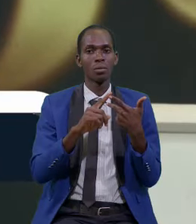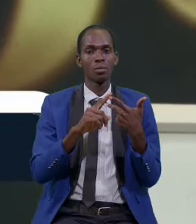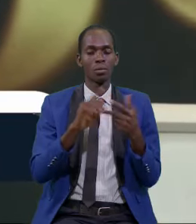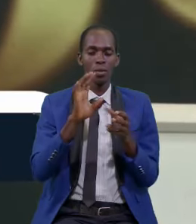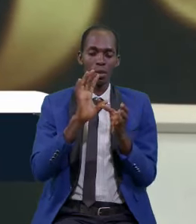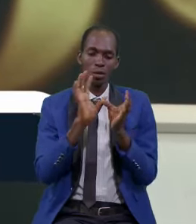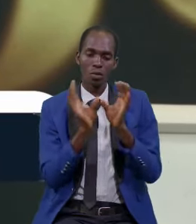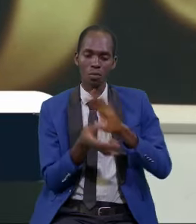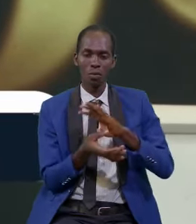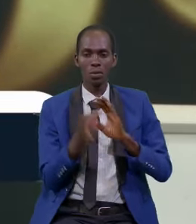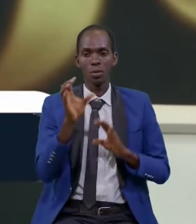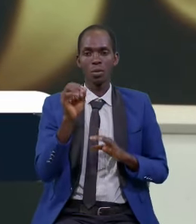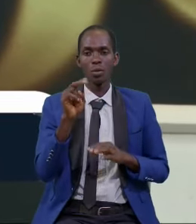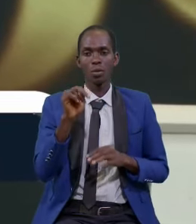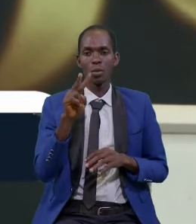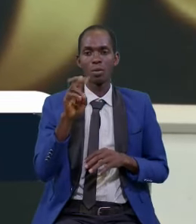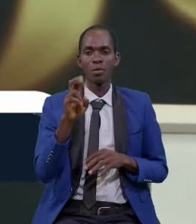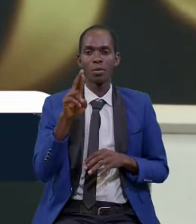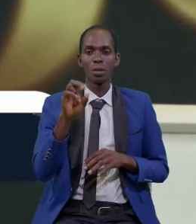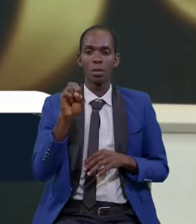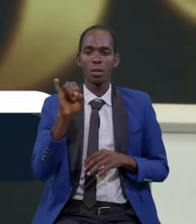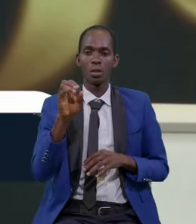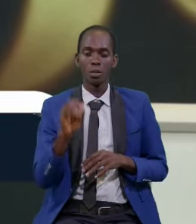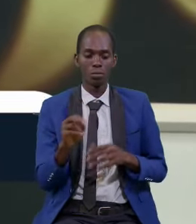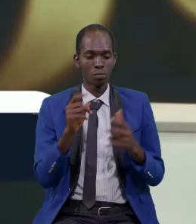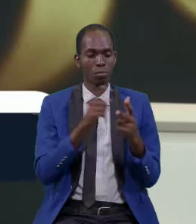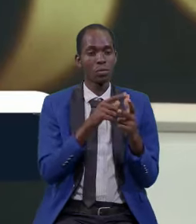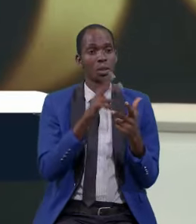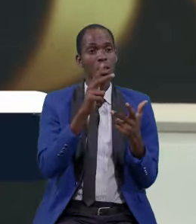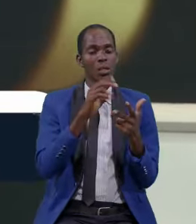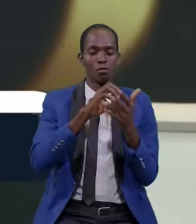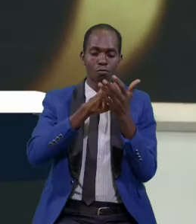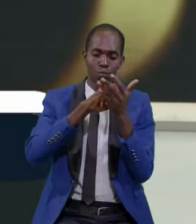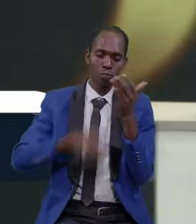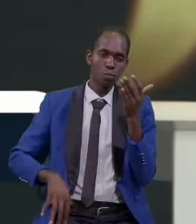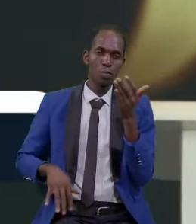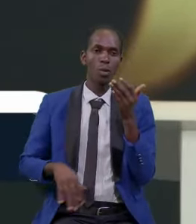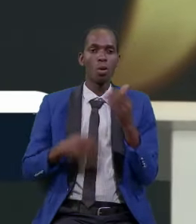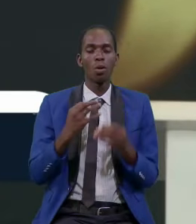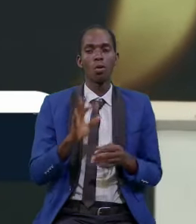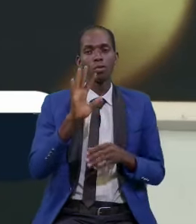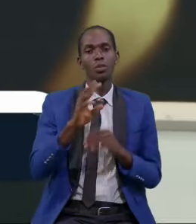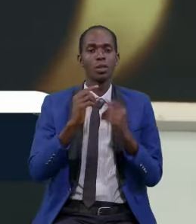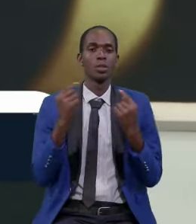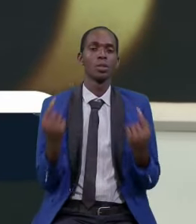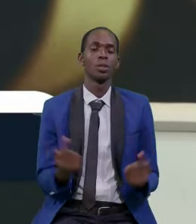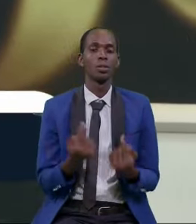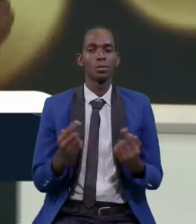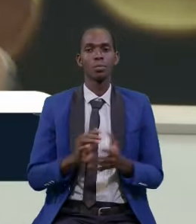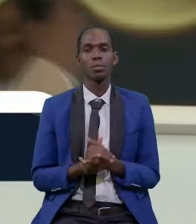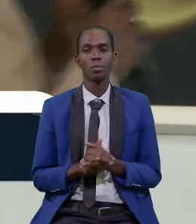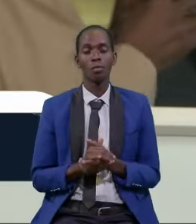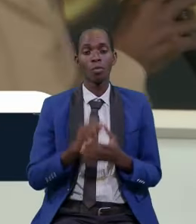conversion. Number three, the blotting away of your sin. Number